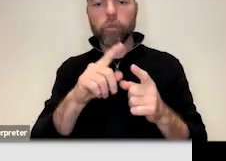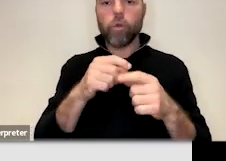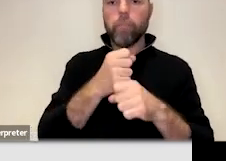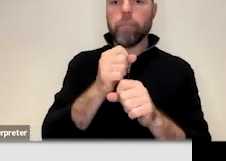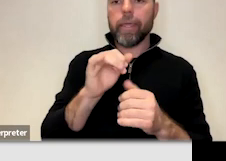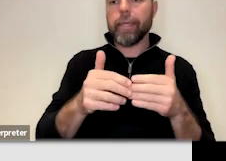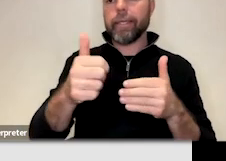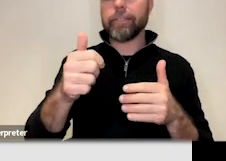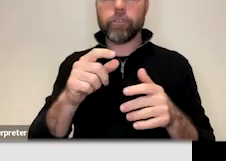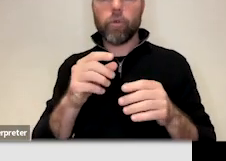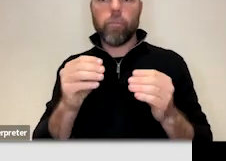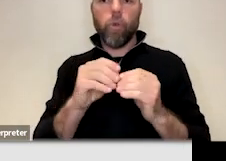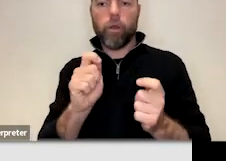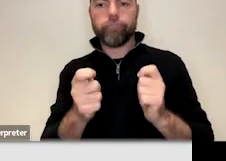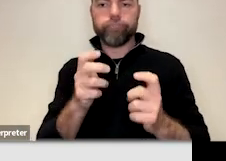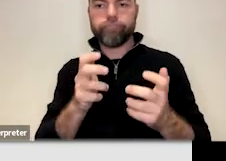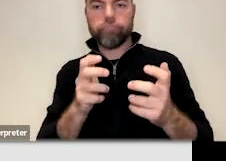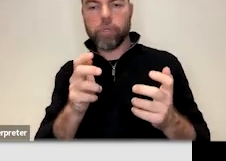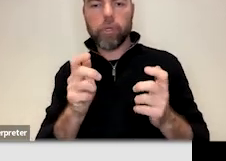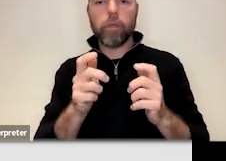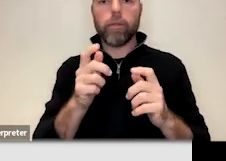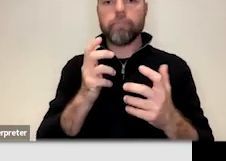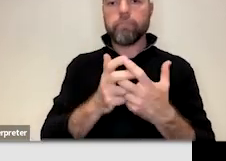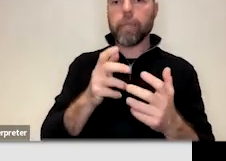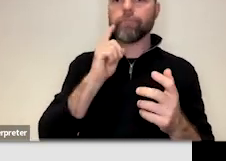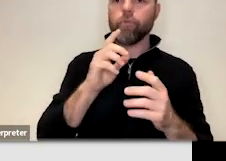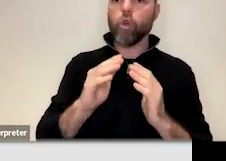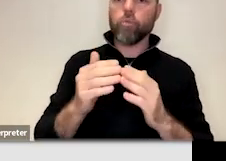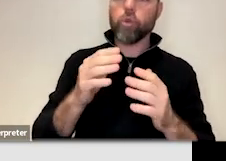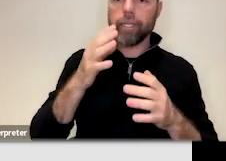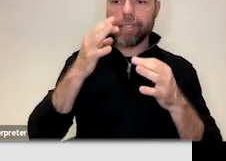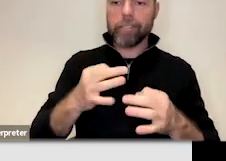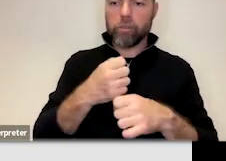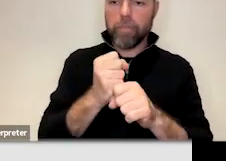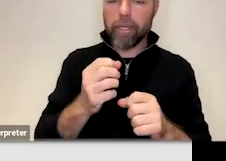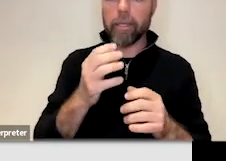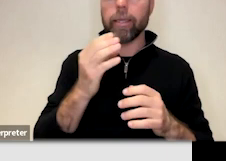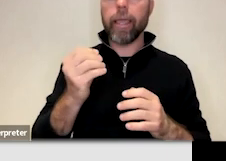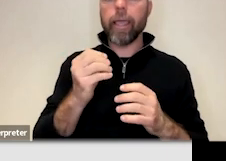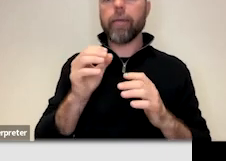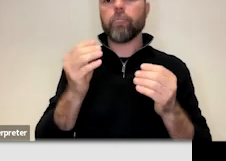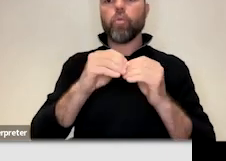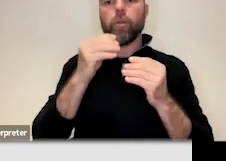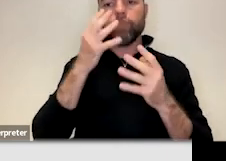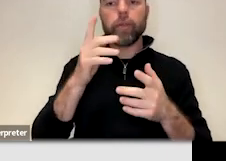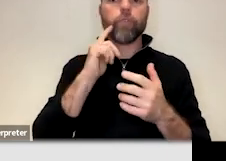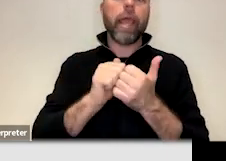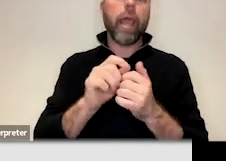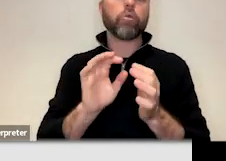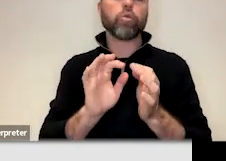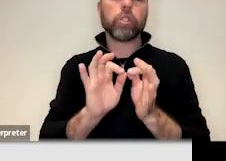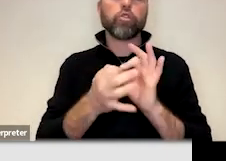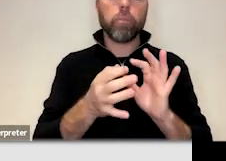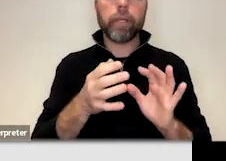that easier and more tailored to community-driven decision-making, as also greater information about how to interpret climate